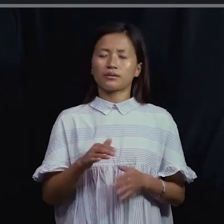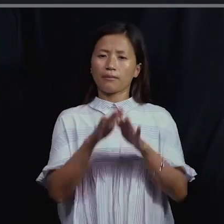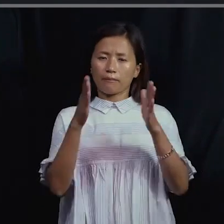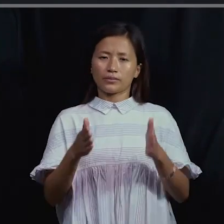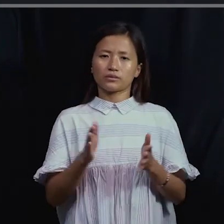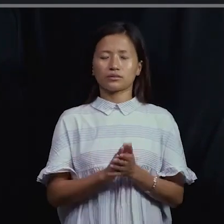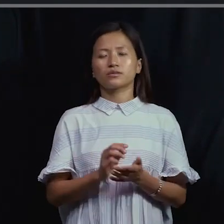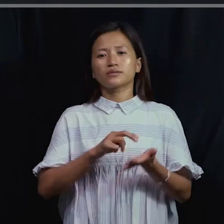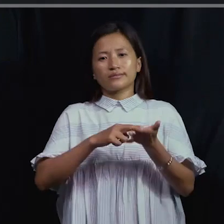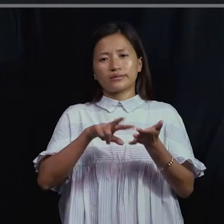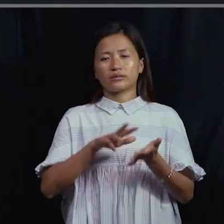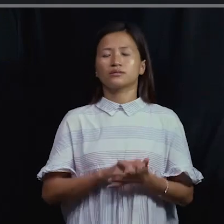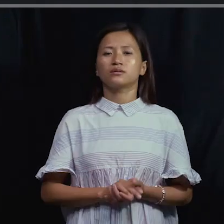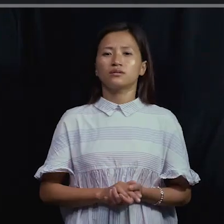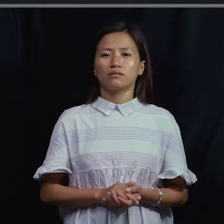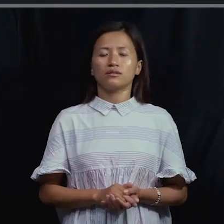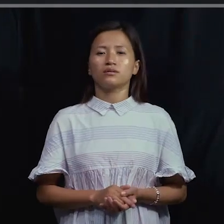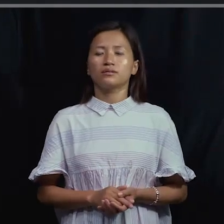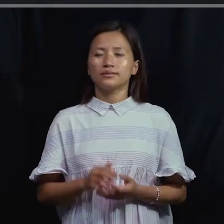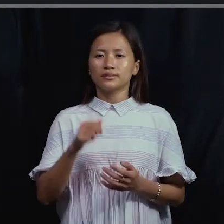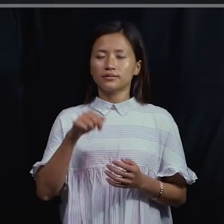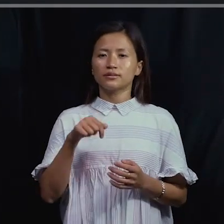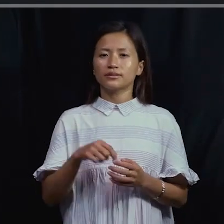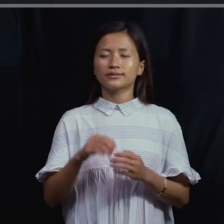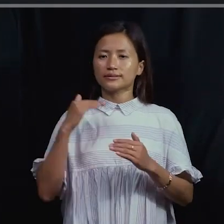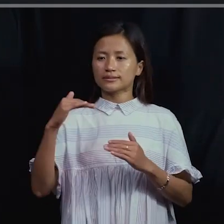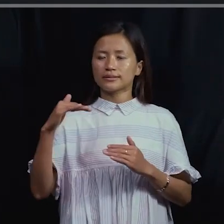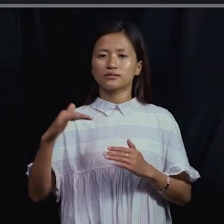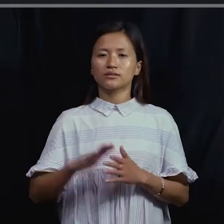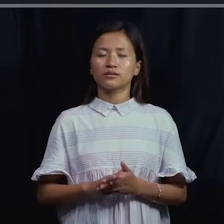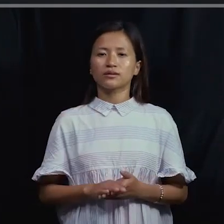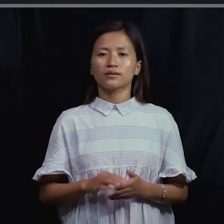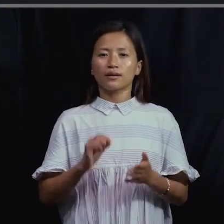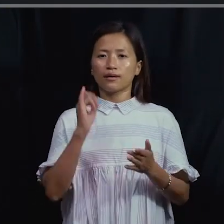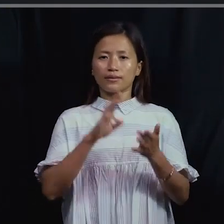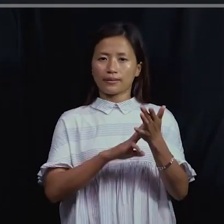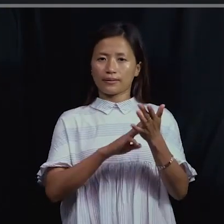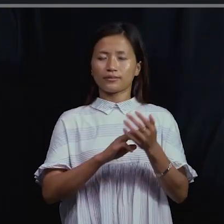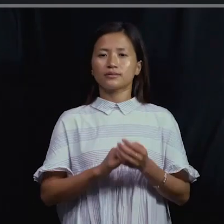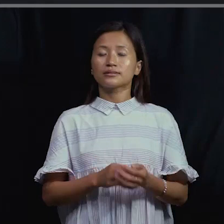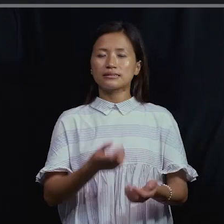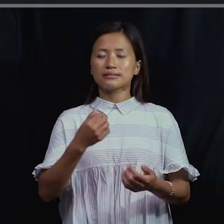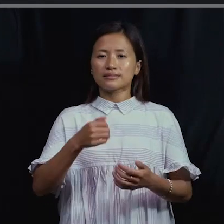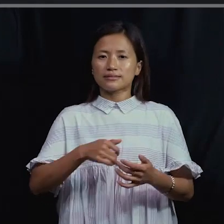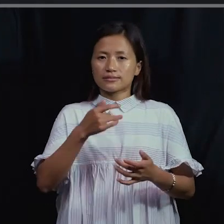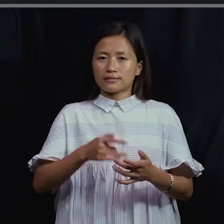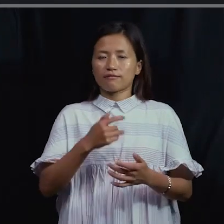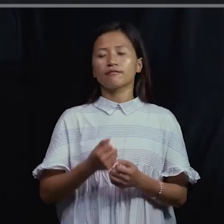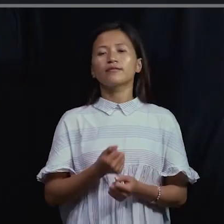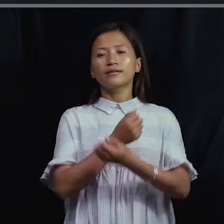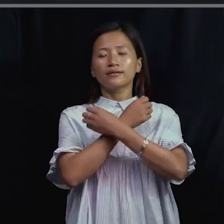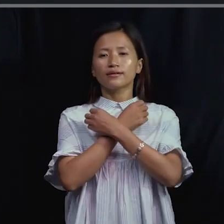is quite natural, right? And then here in the stage there is immense self-love in the adolescent. That